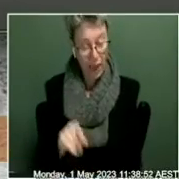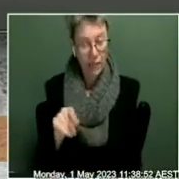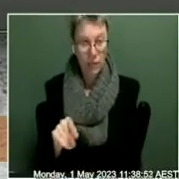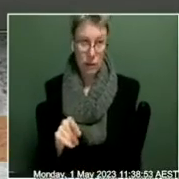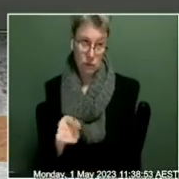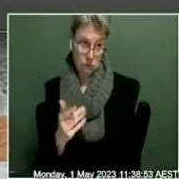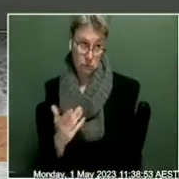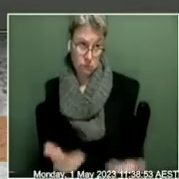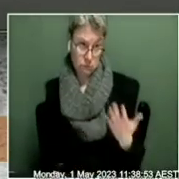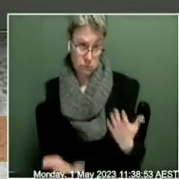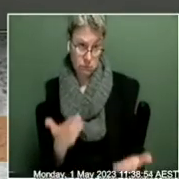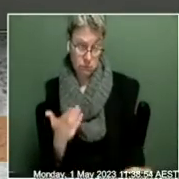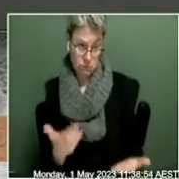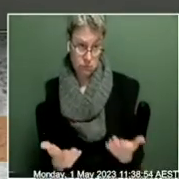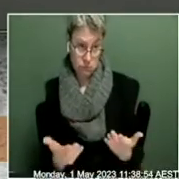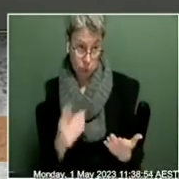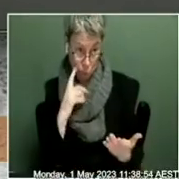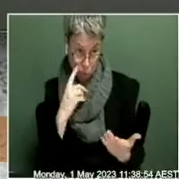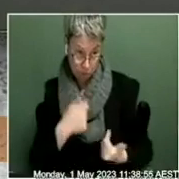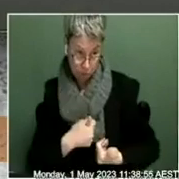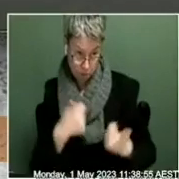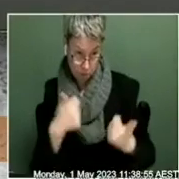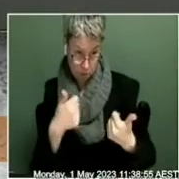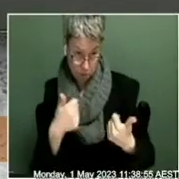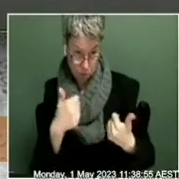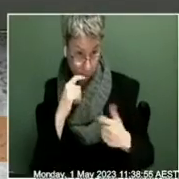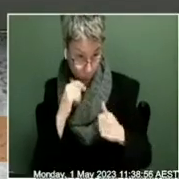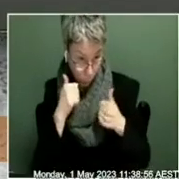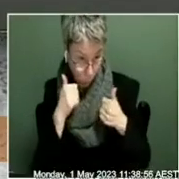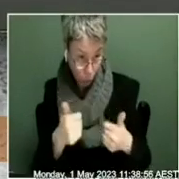left to police discretion?